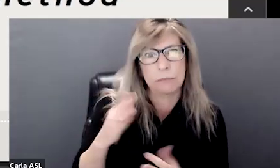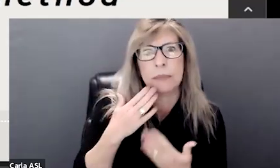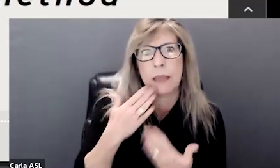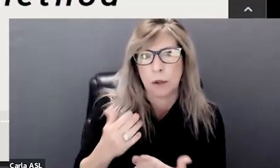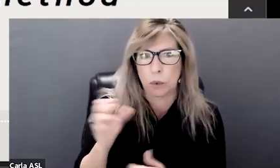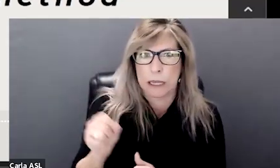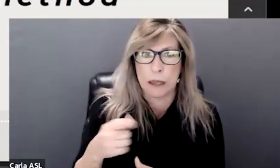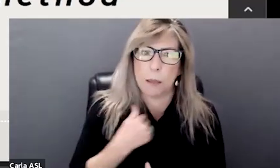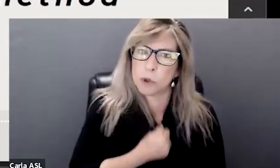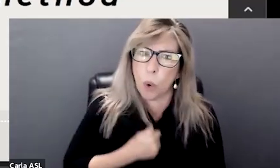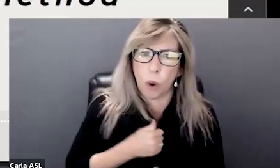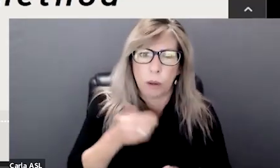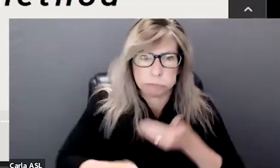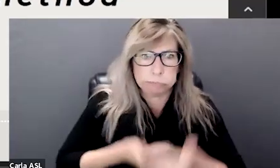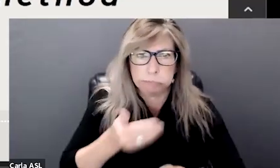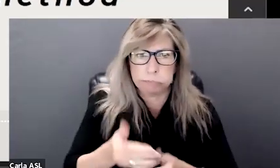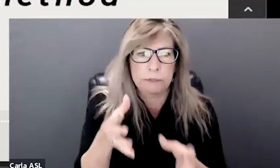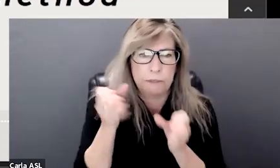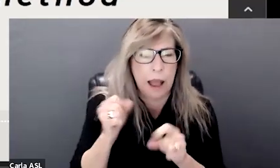please keep the conversation going.